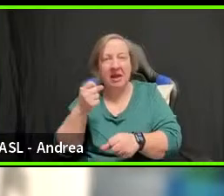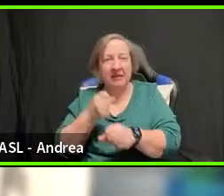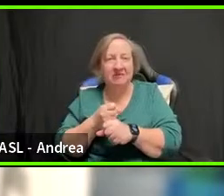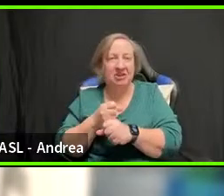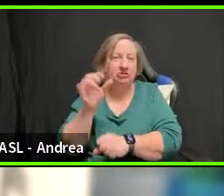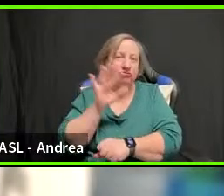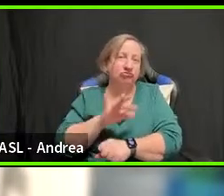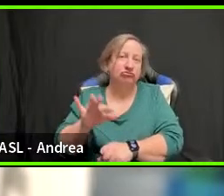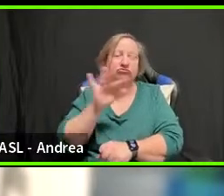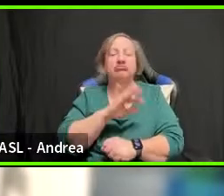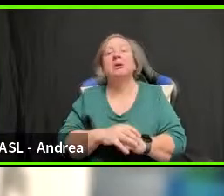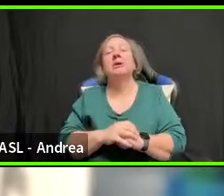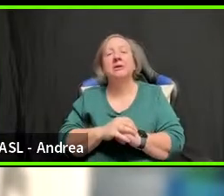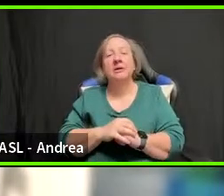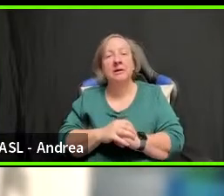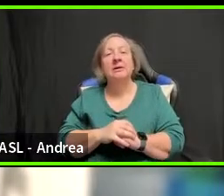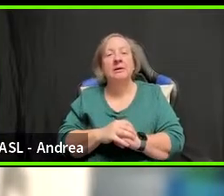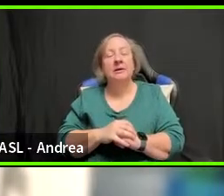range.